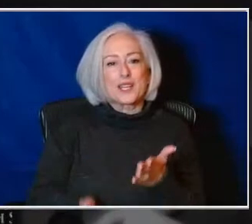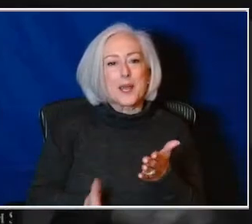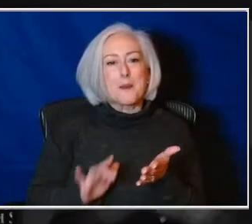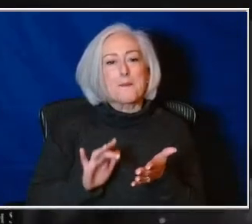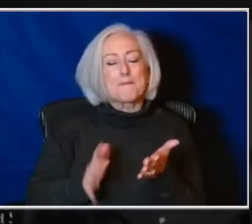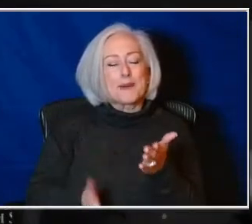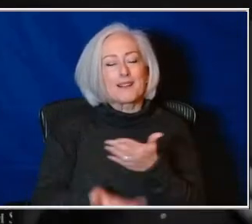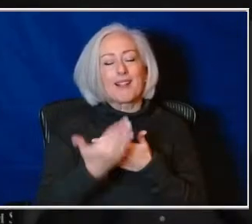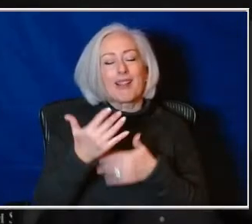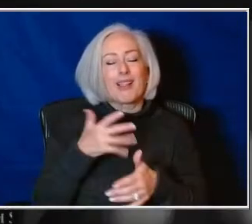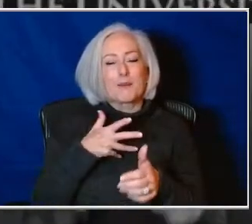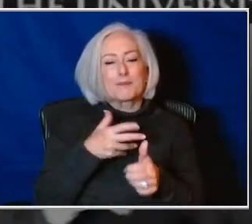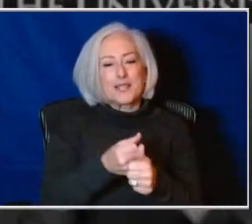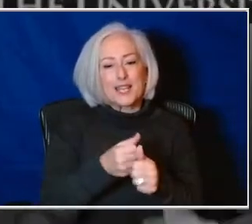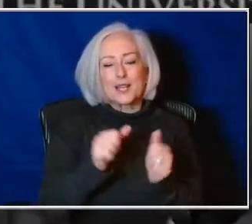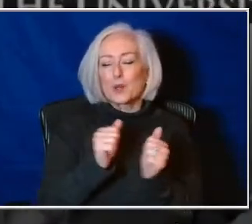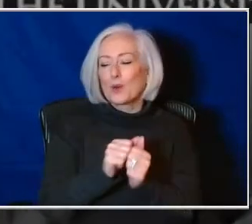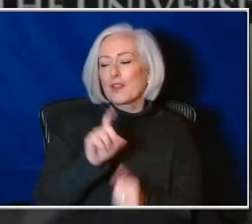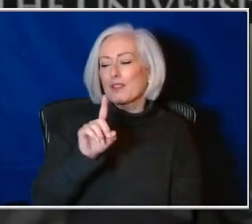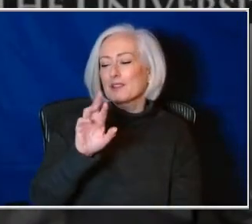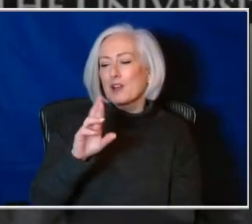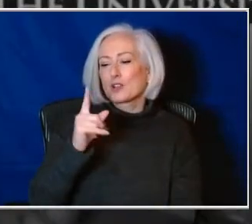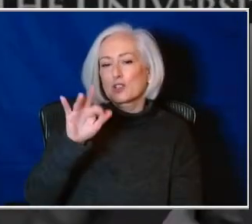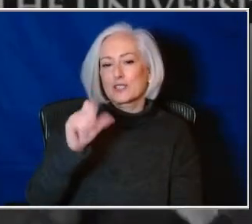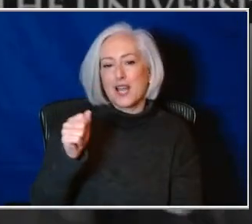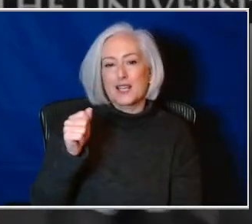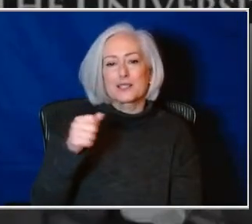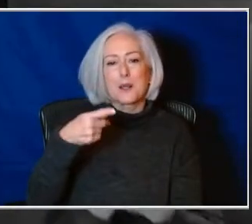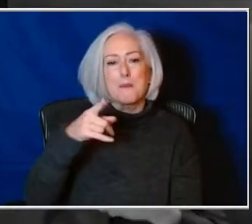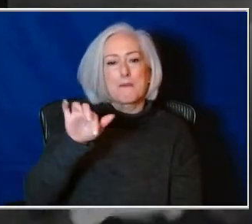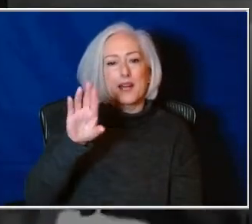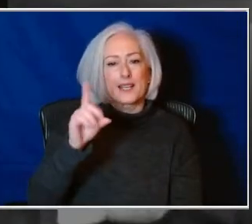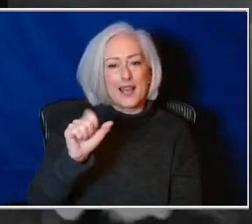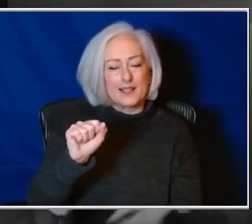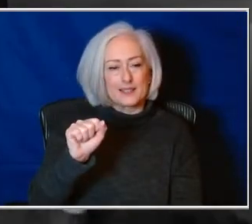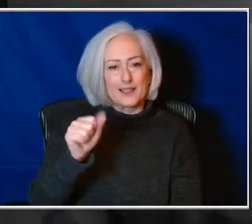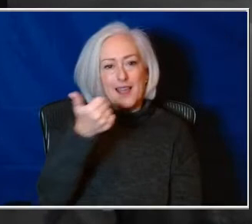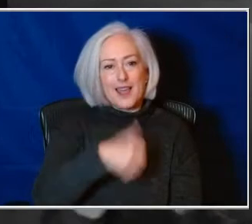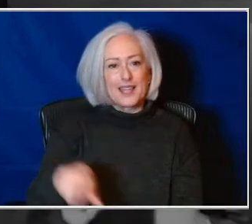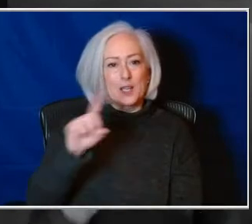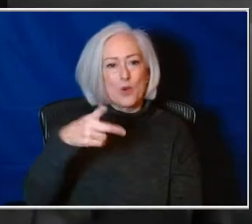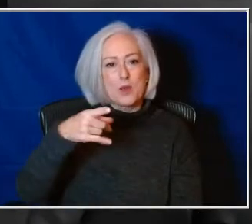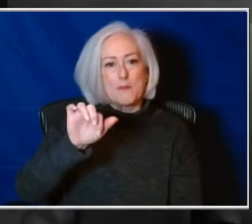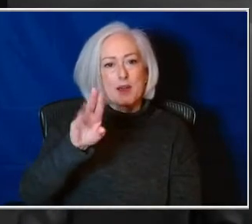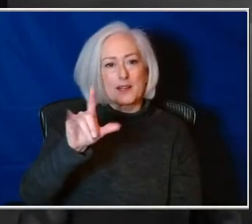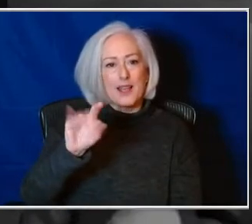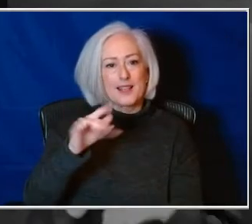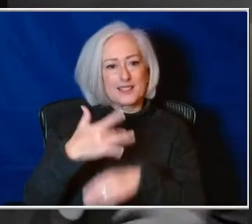Mics with Dr. Stites podcasts. Now, everywhere podcasts are available.